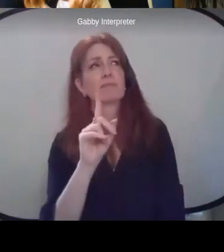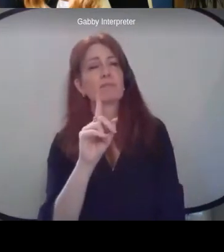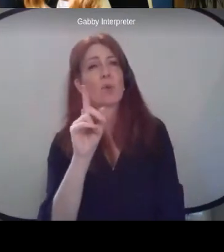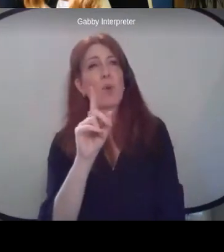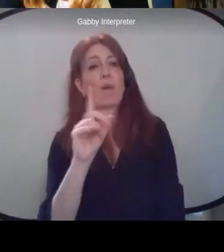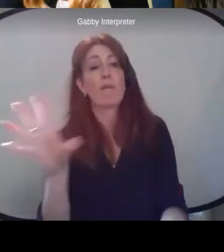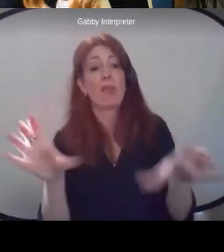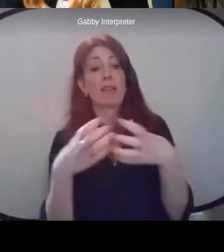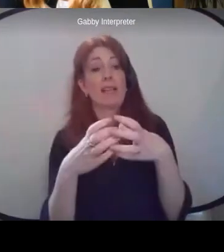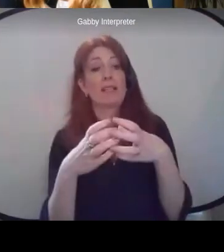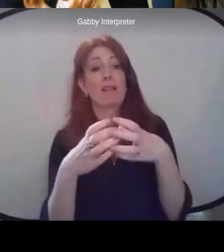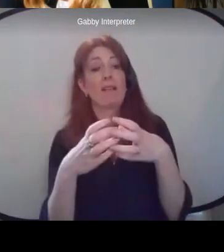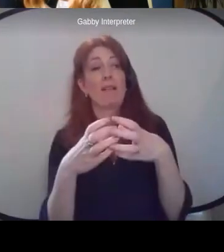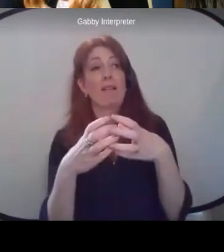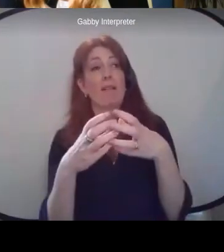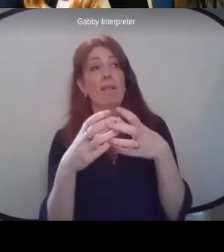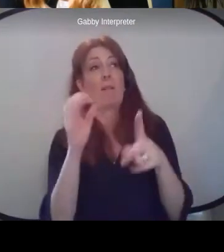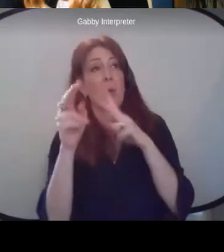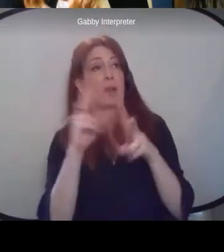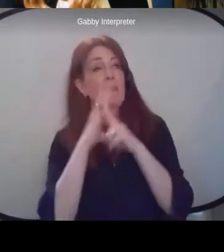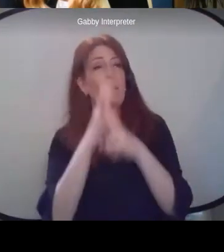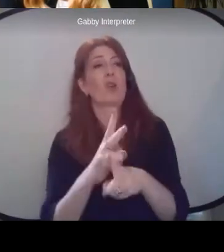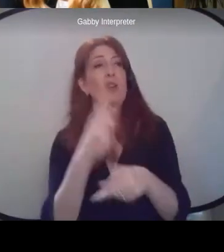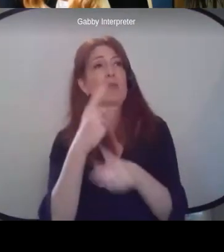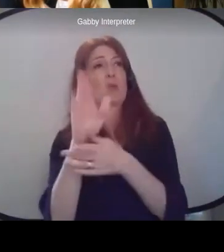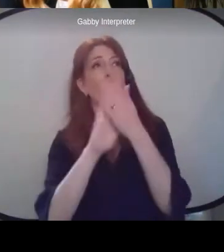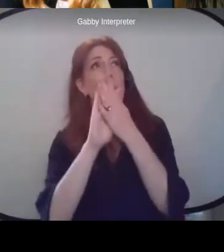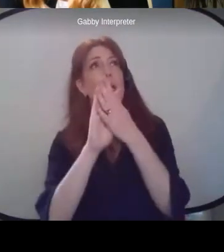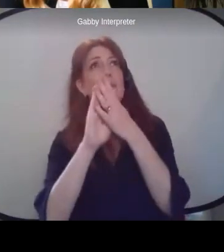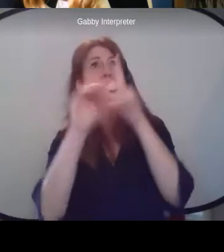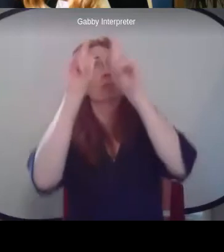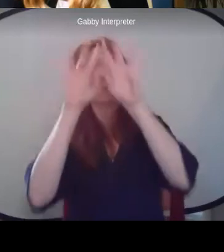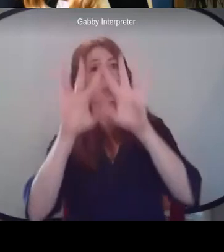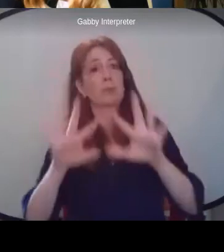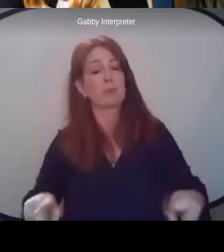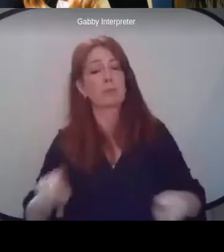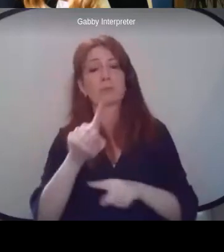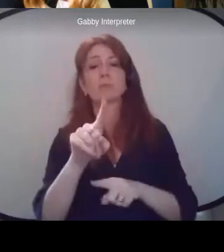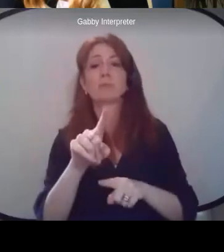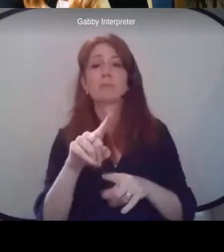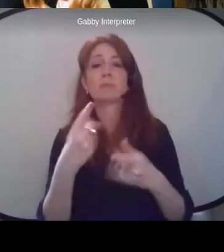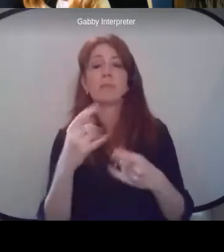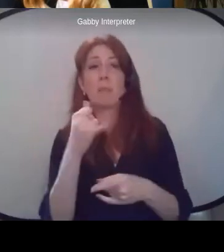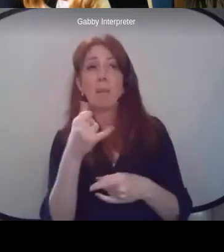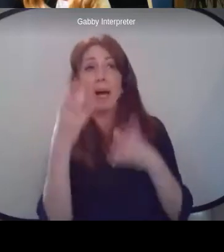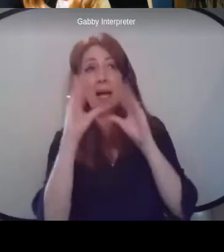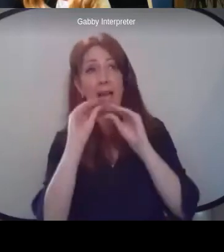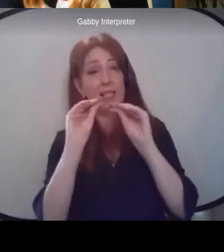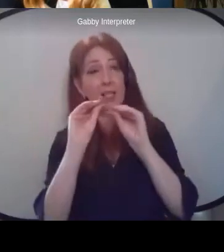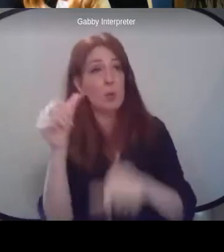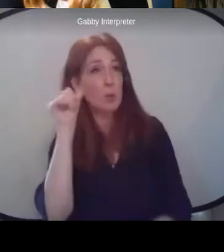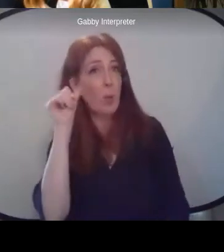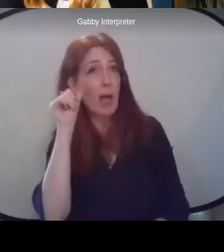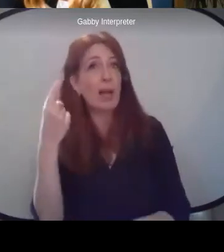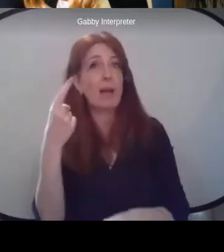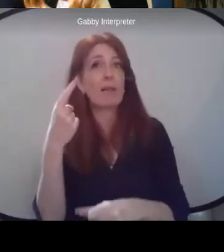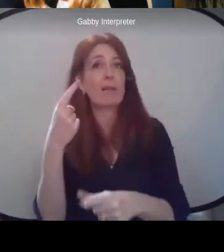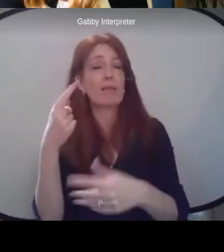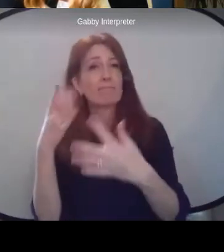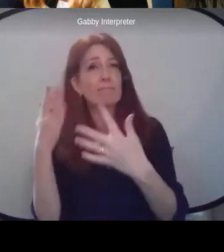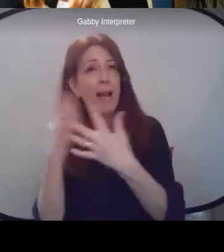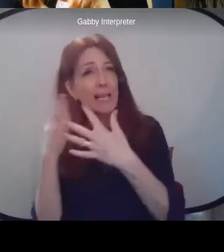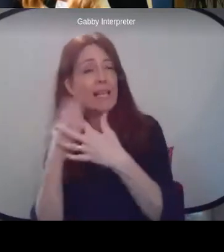point of view, and I'm talking maybe, you know, sort of top down sector point of view, around maybe the education, the awareness, the access,